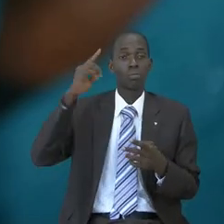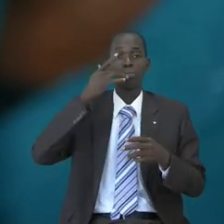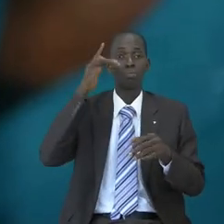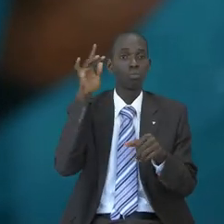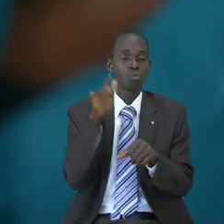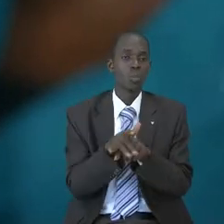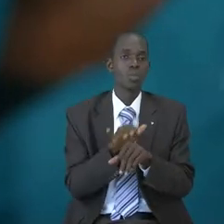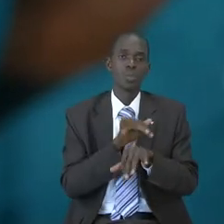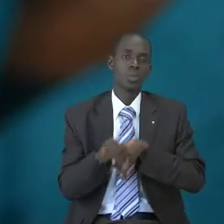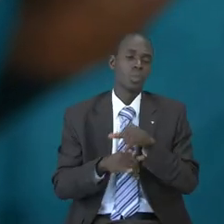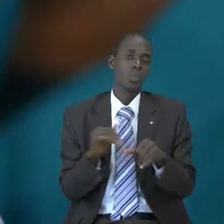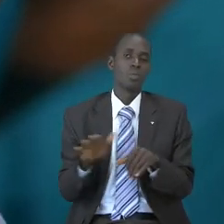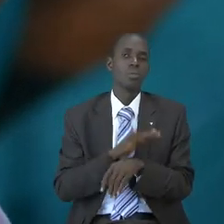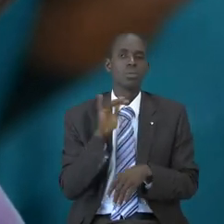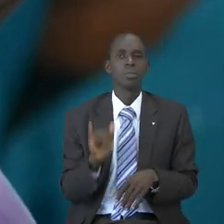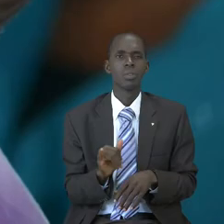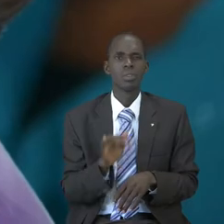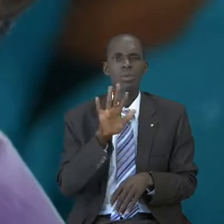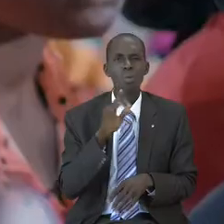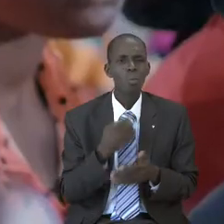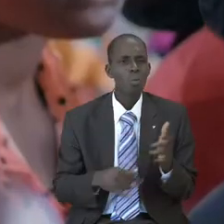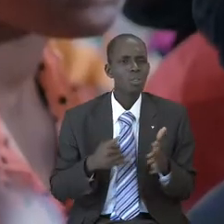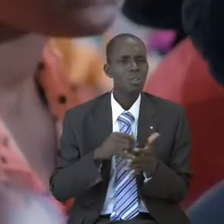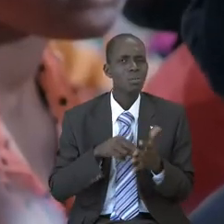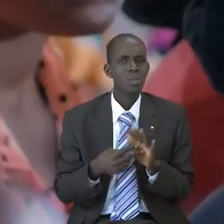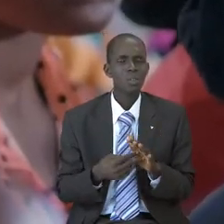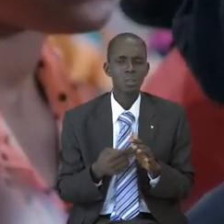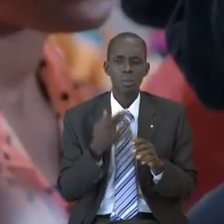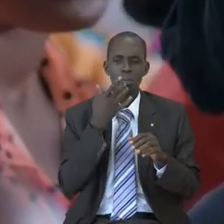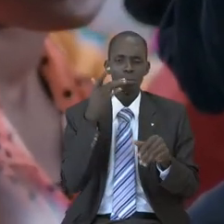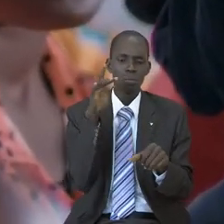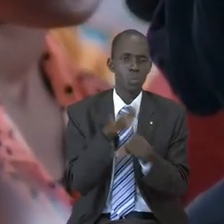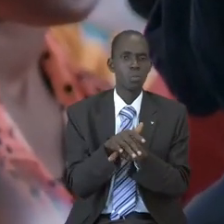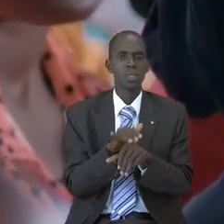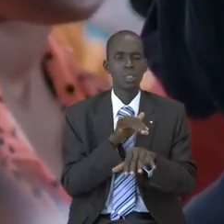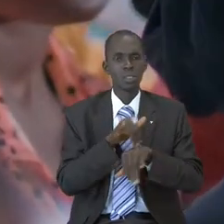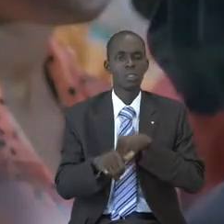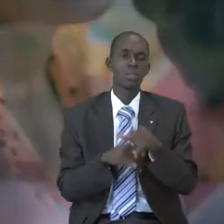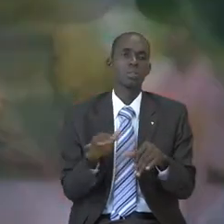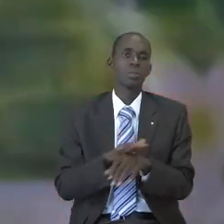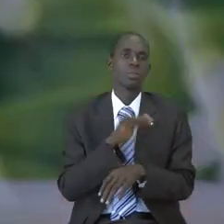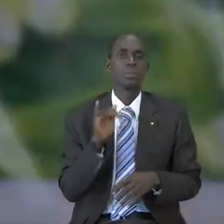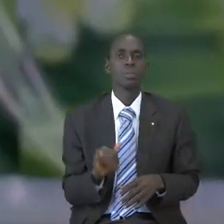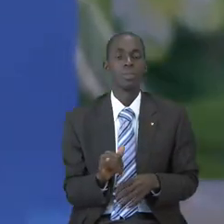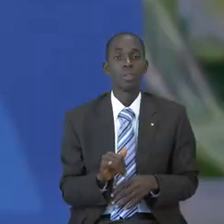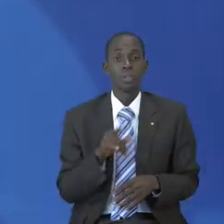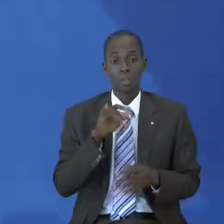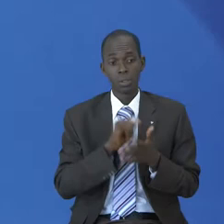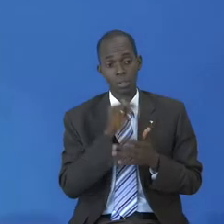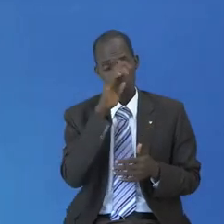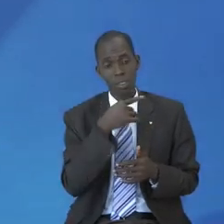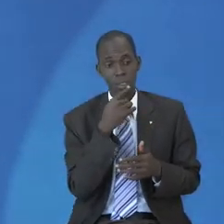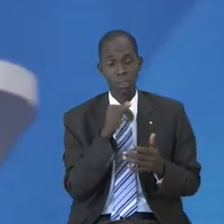deceitfully. David, tell me, what does that mean? Not sworn deceitfully. He said, as